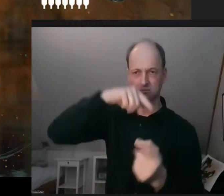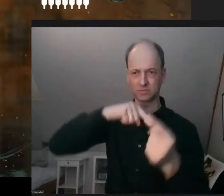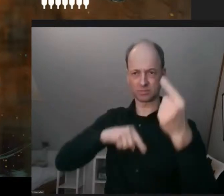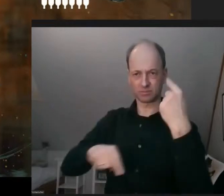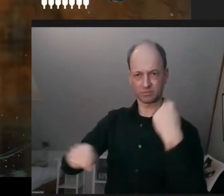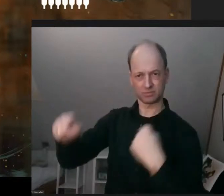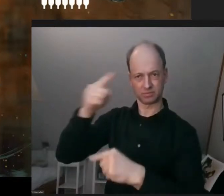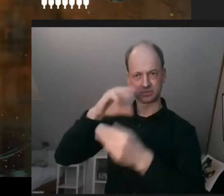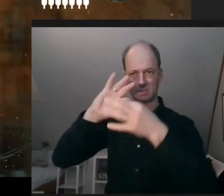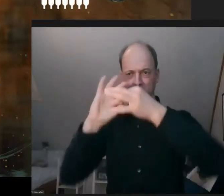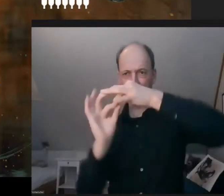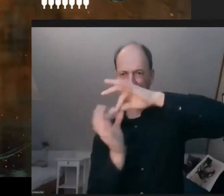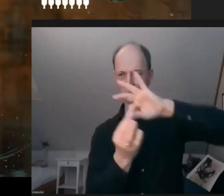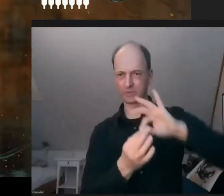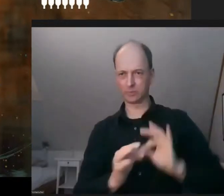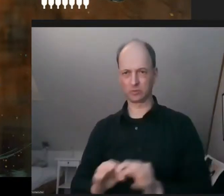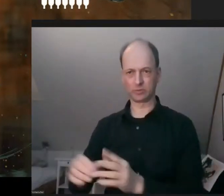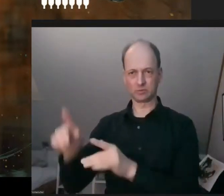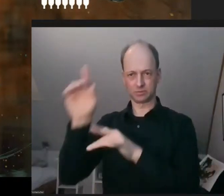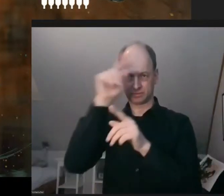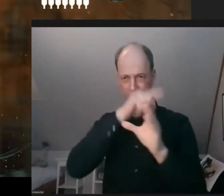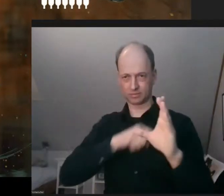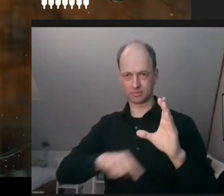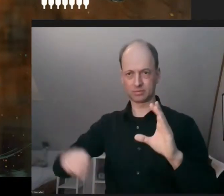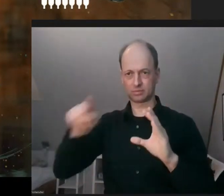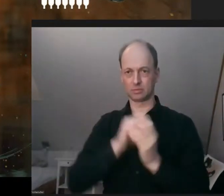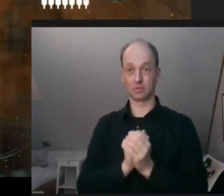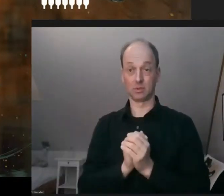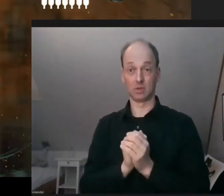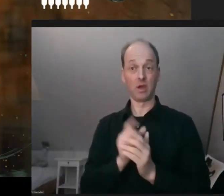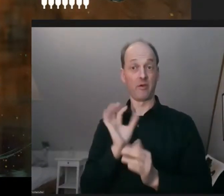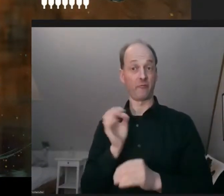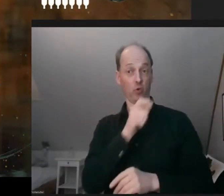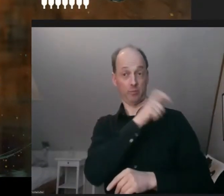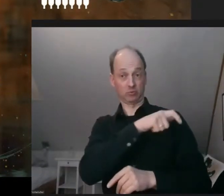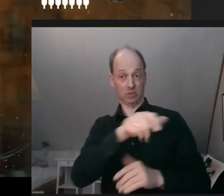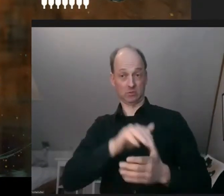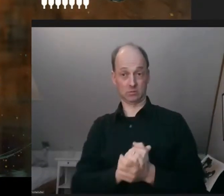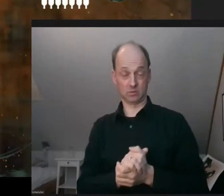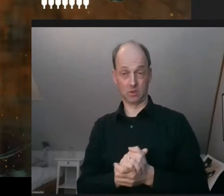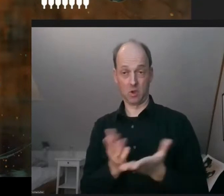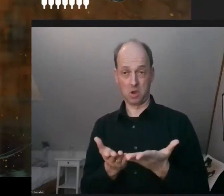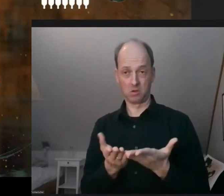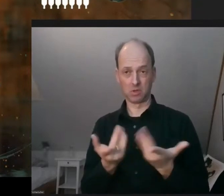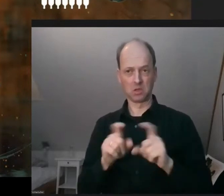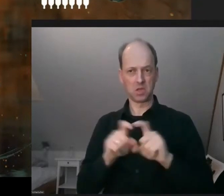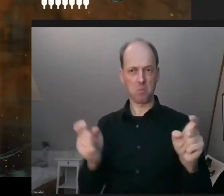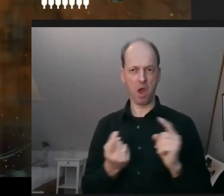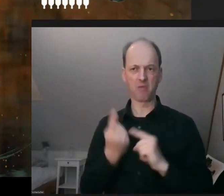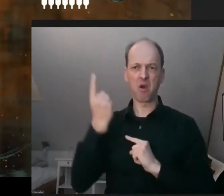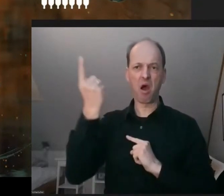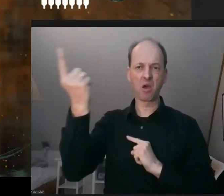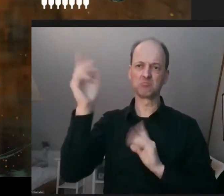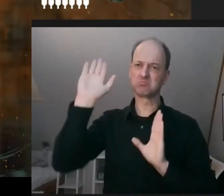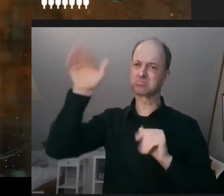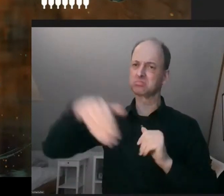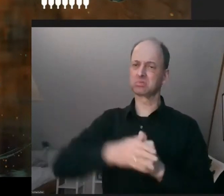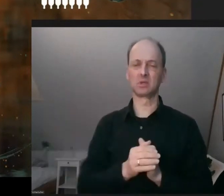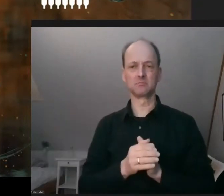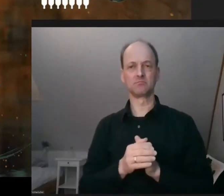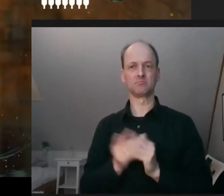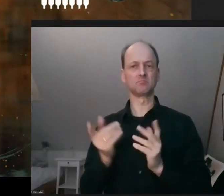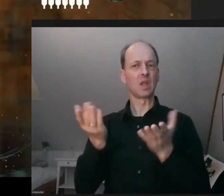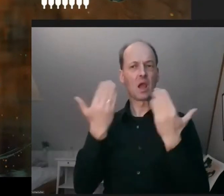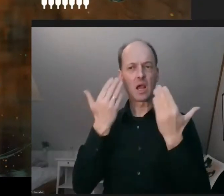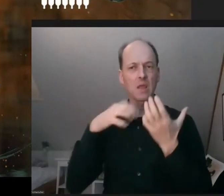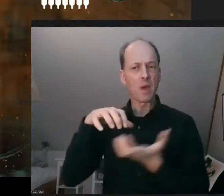into a small story is quite difficult. So climate crisis is quite far away as far as the complicated things are